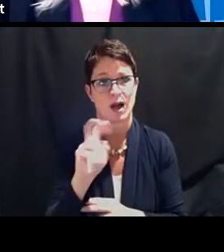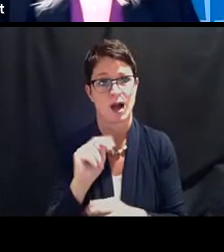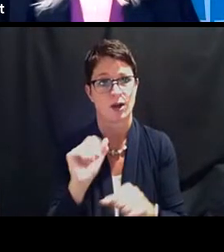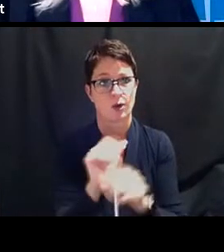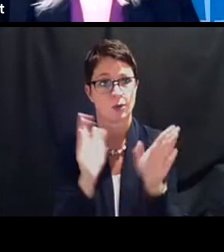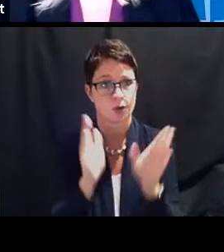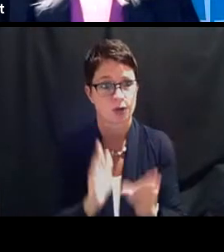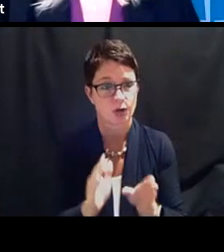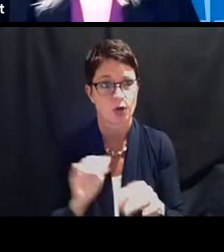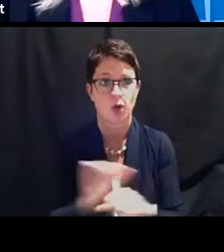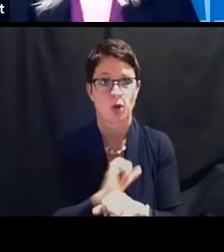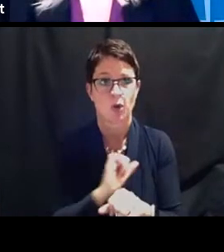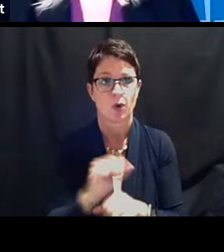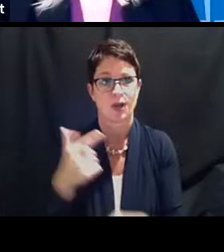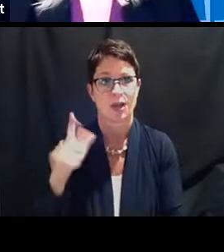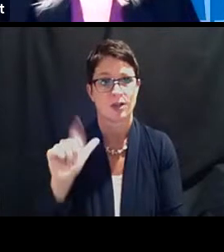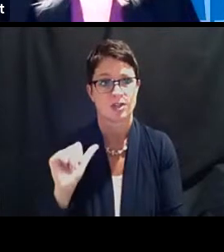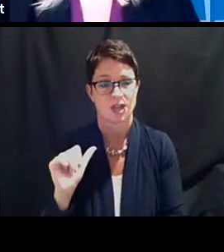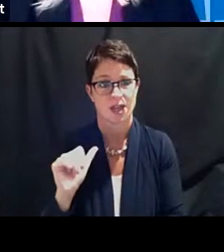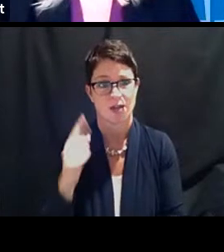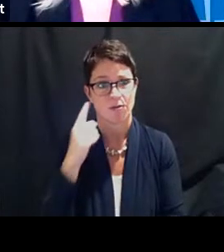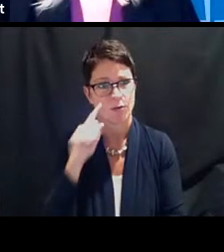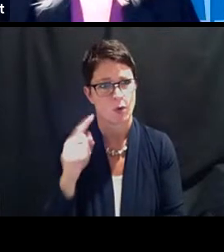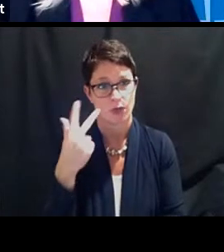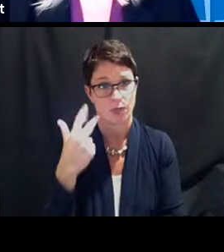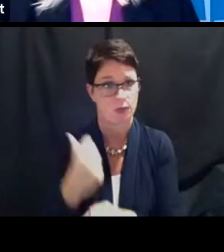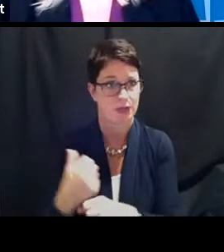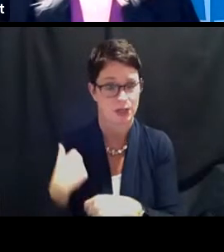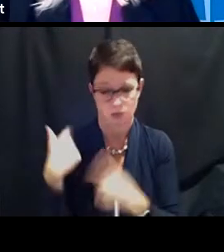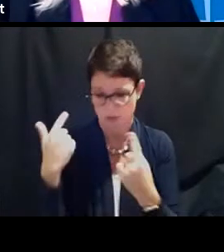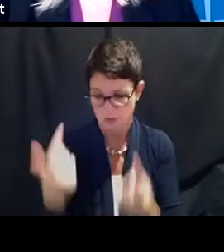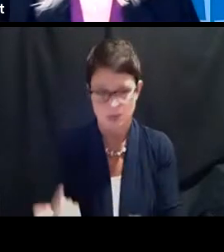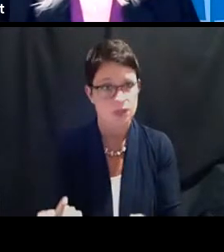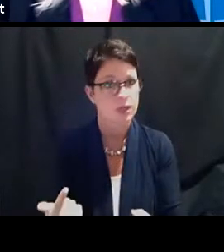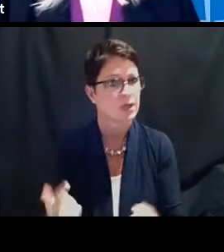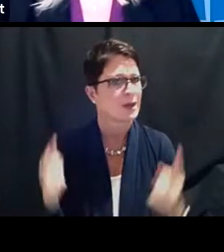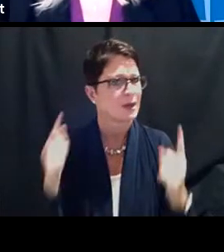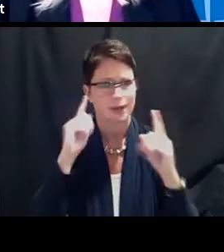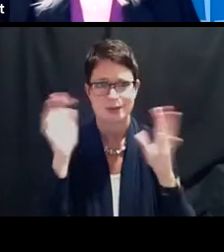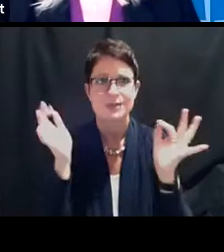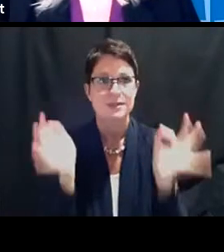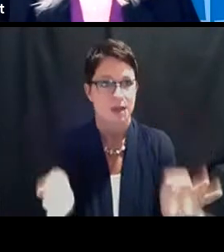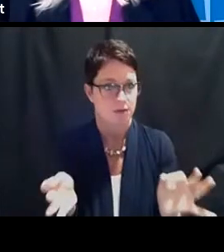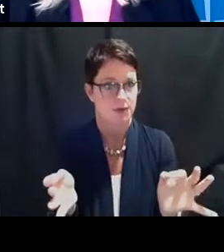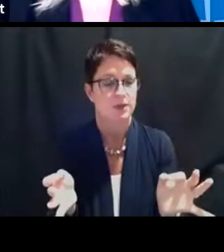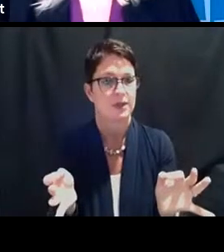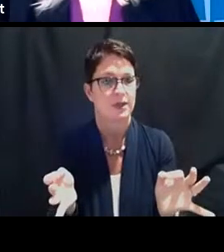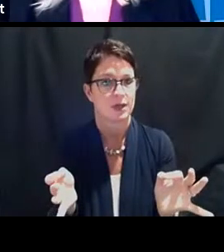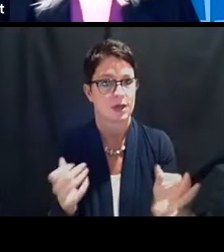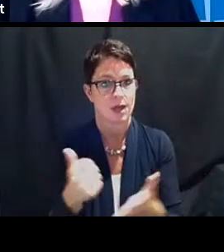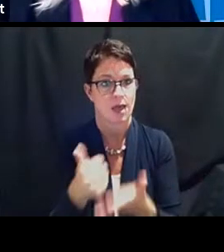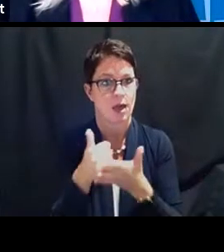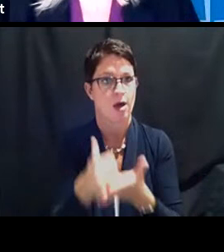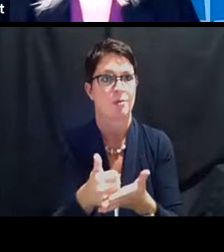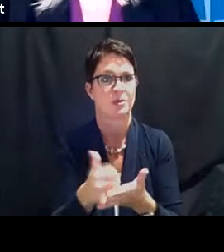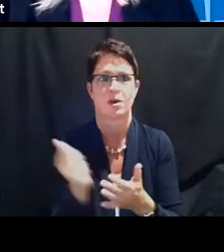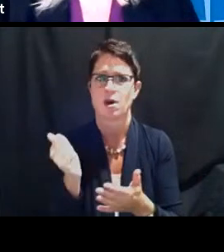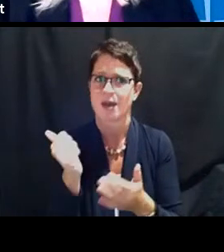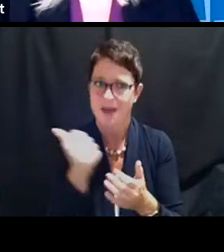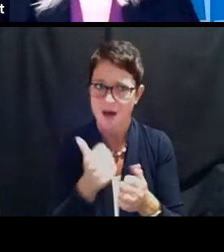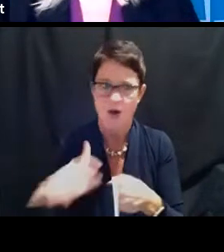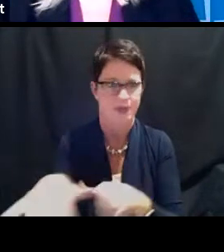been working in LaGuardia Airport for the last 3 years. It's definitely helps everyone in the